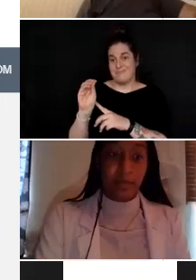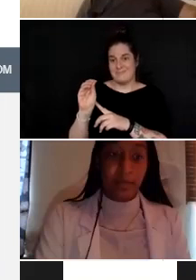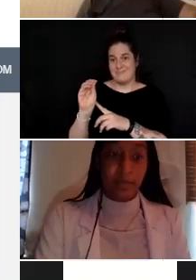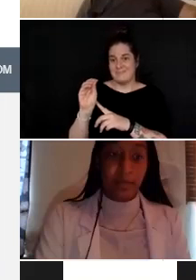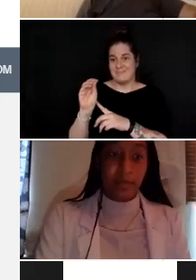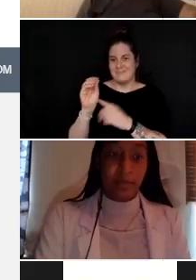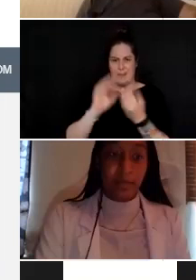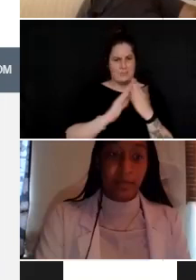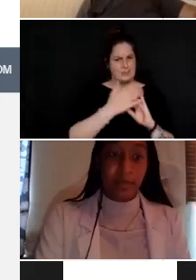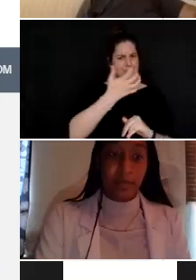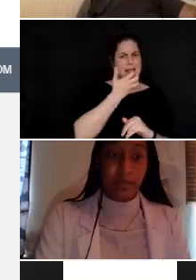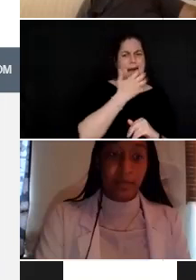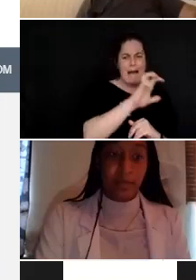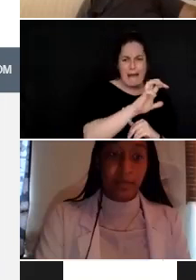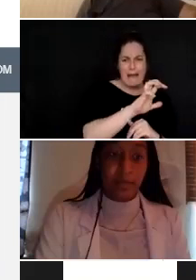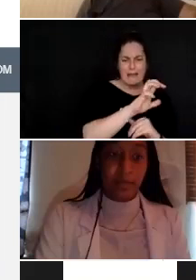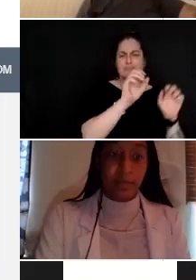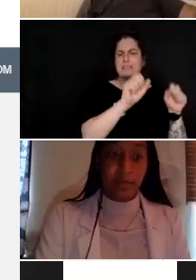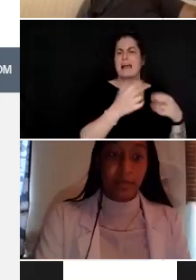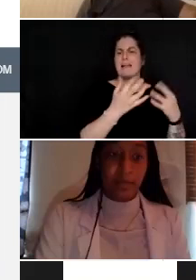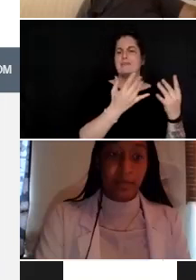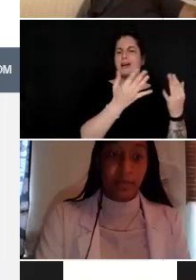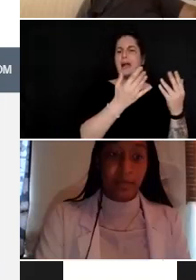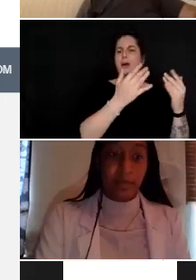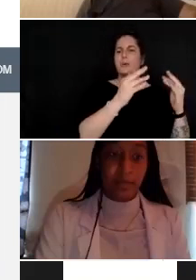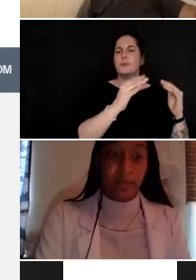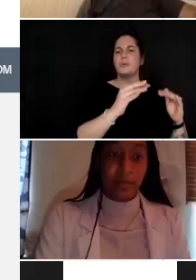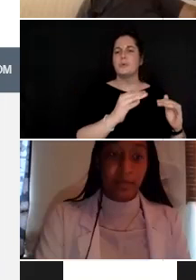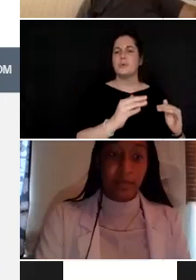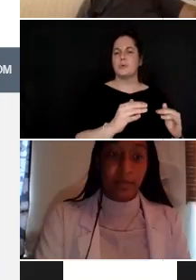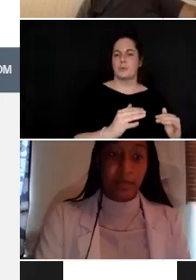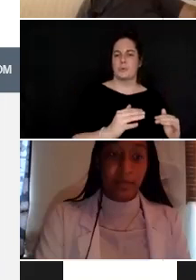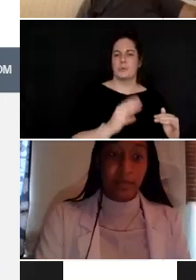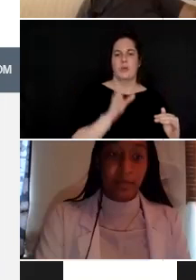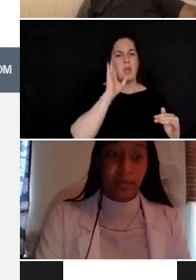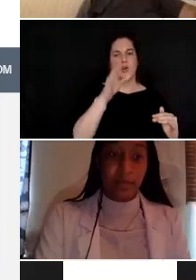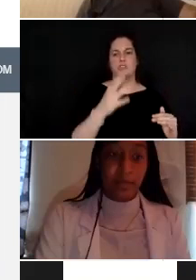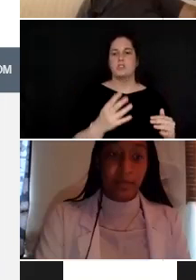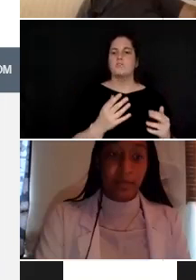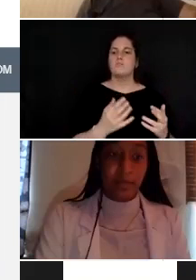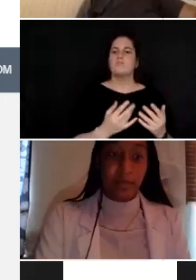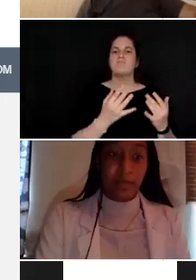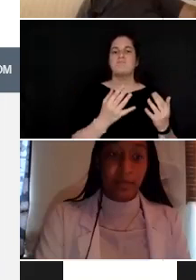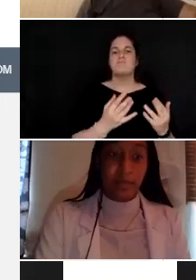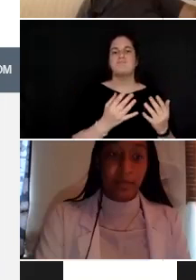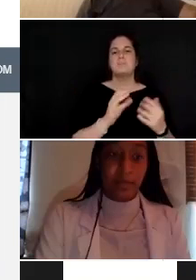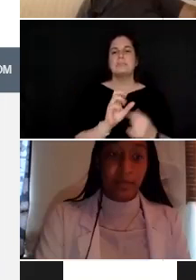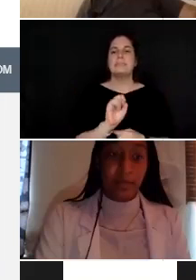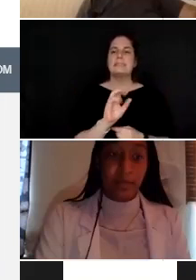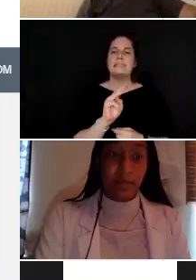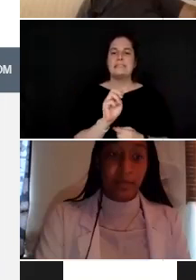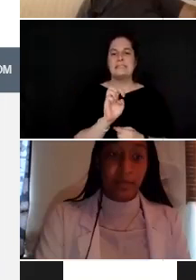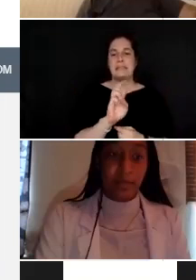it good and hot, you can turn the fire down and it'll just cause your gumbo to just be on a nice simmer, because the